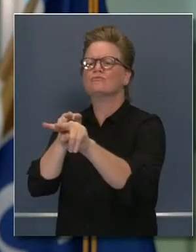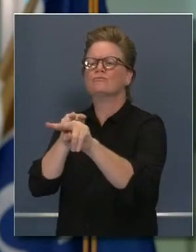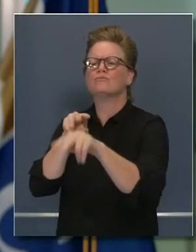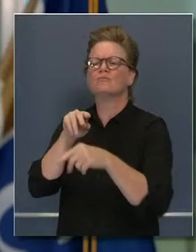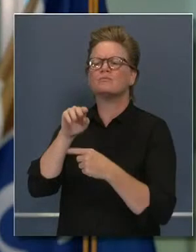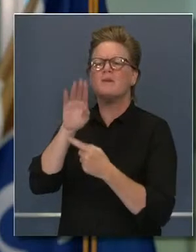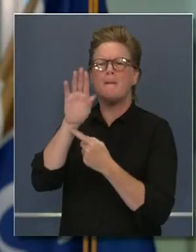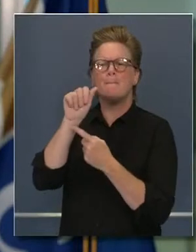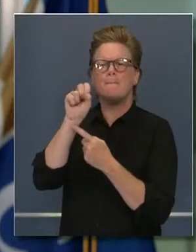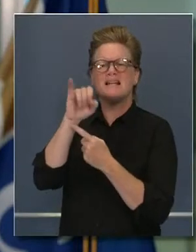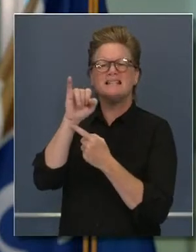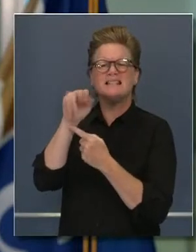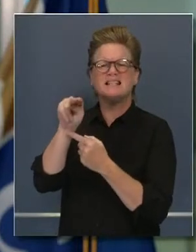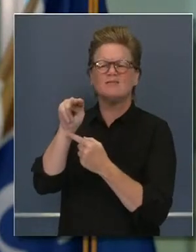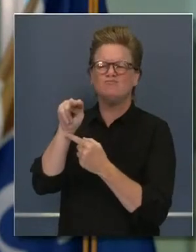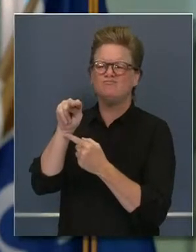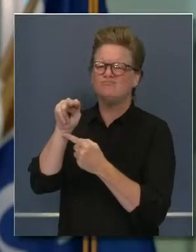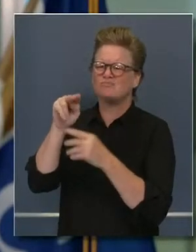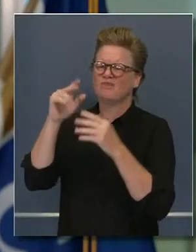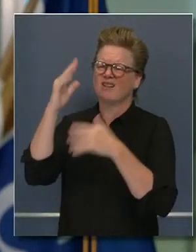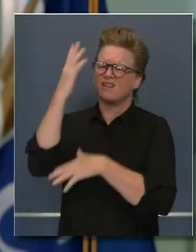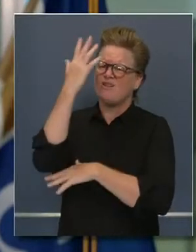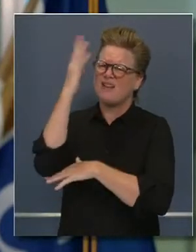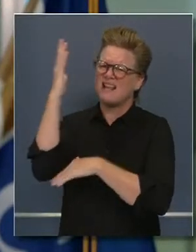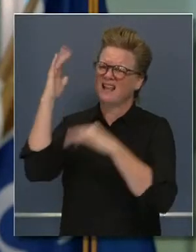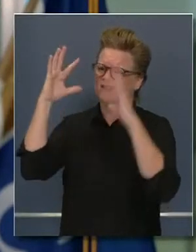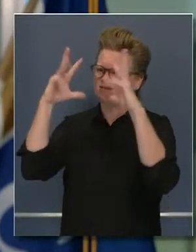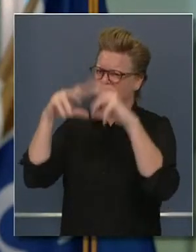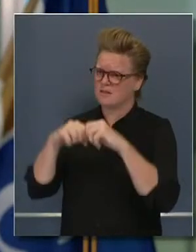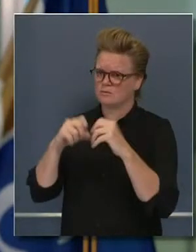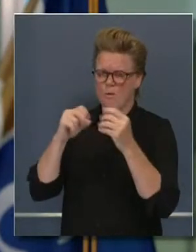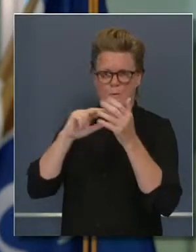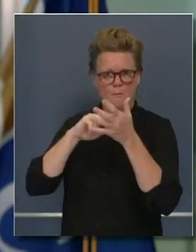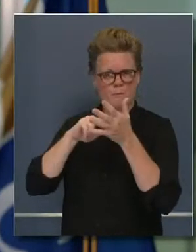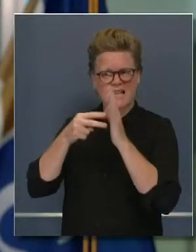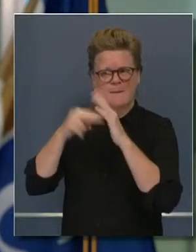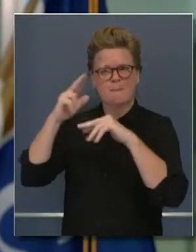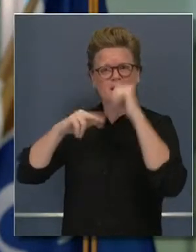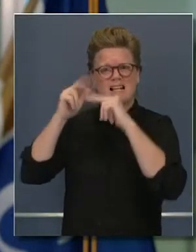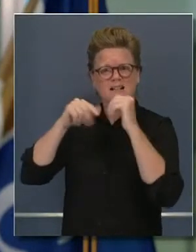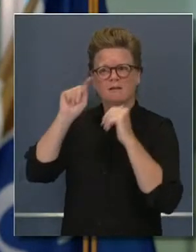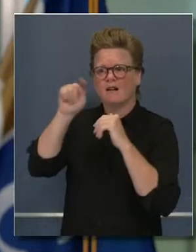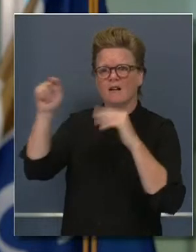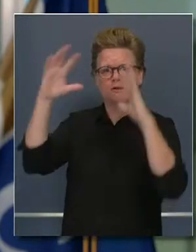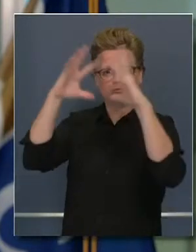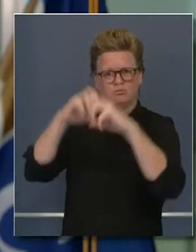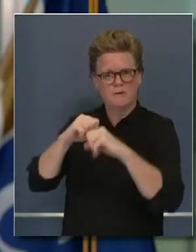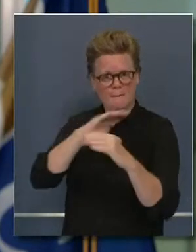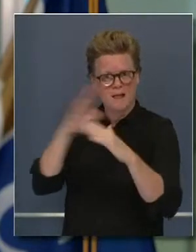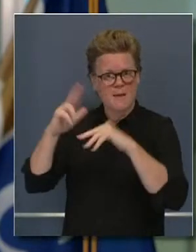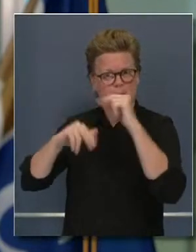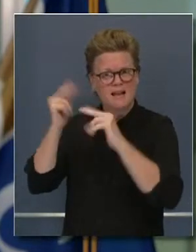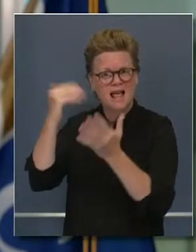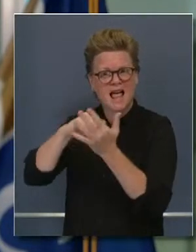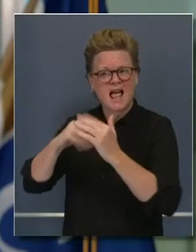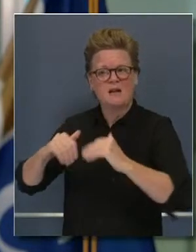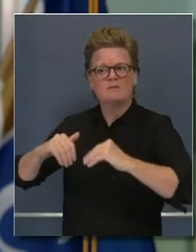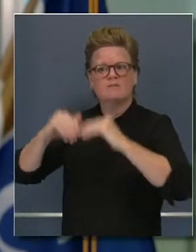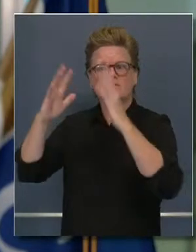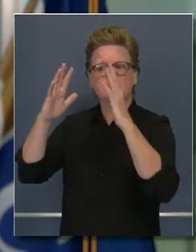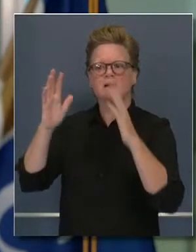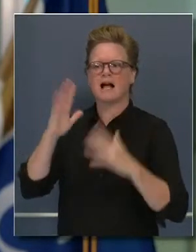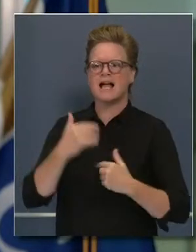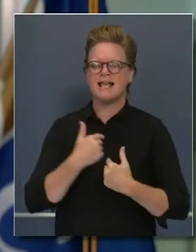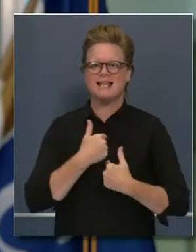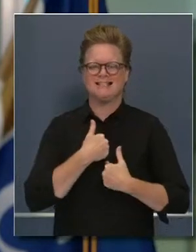buildings. Should they be rebuilt in the same style or something else? Yeah, well, I'm not an architect nor an historian, but I have great admiration for architects